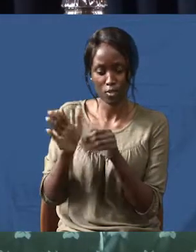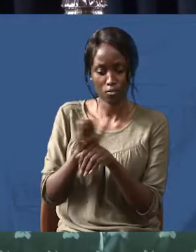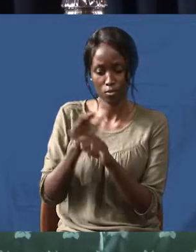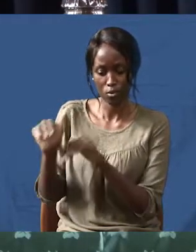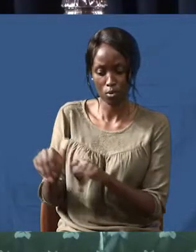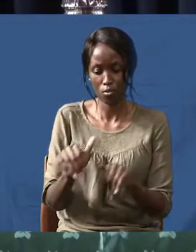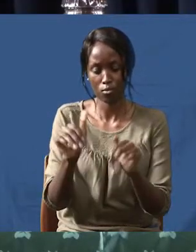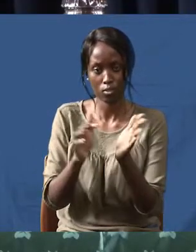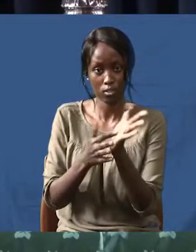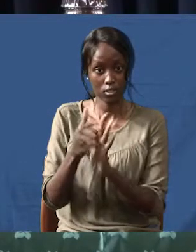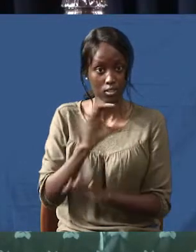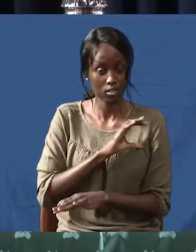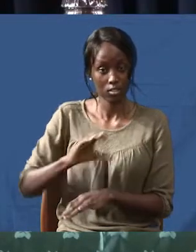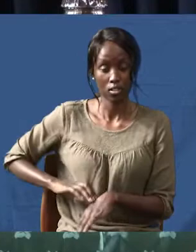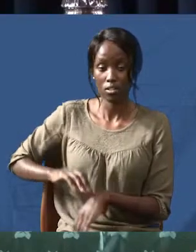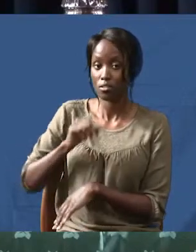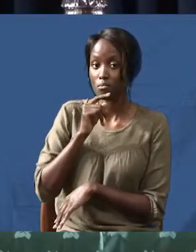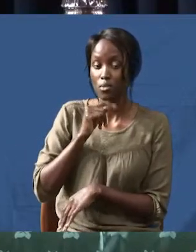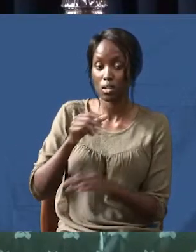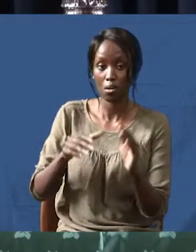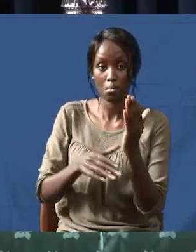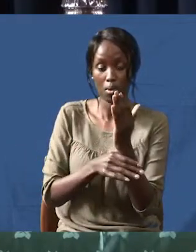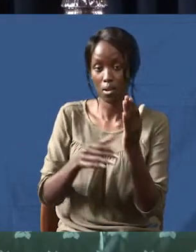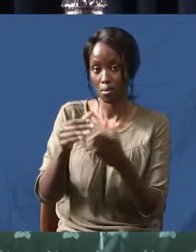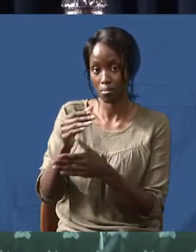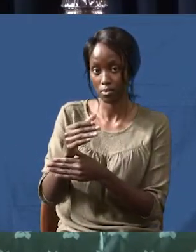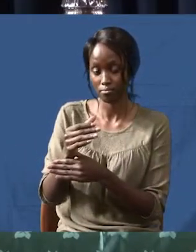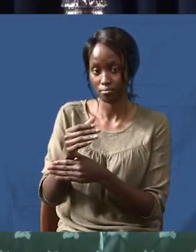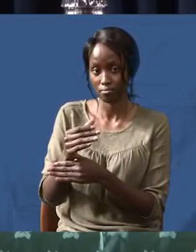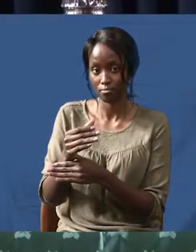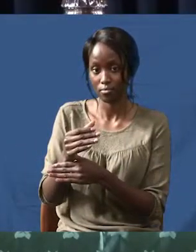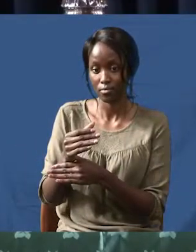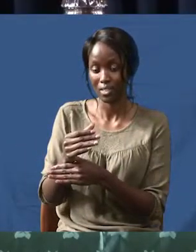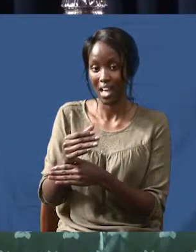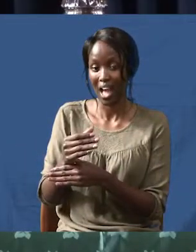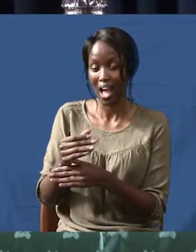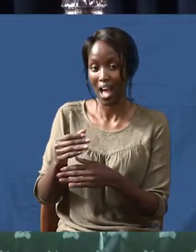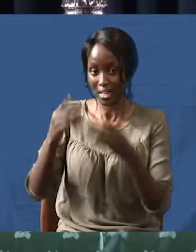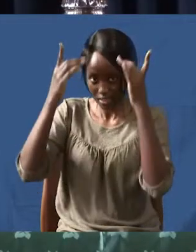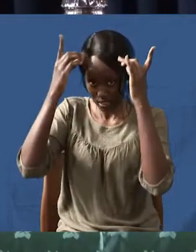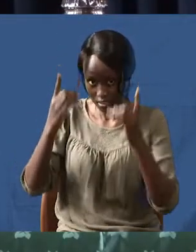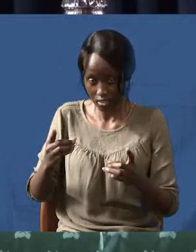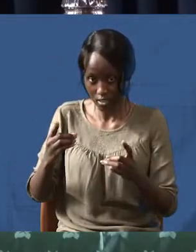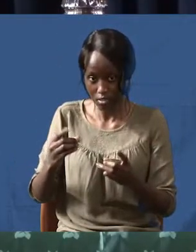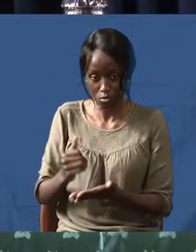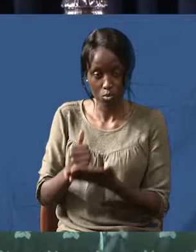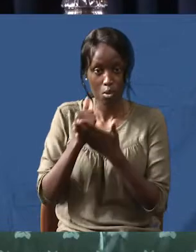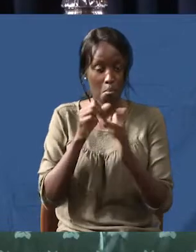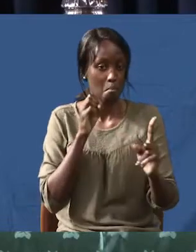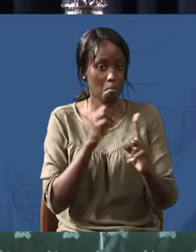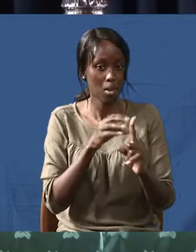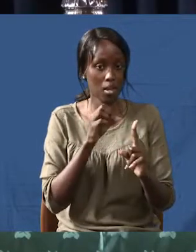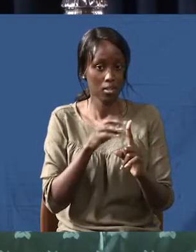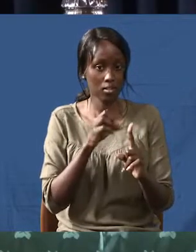Christ, Barnabas took the then unknown disciple under his wing